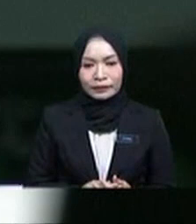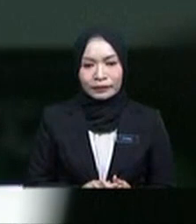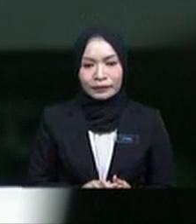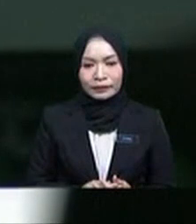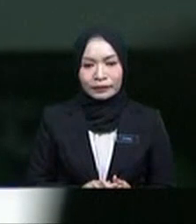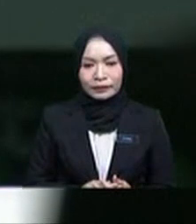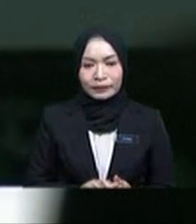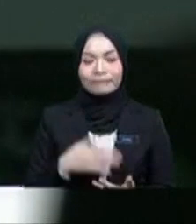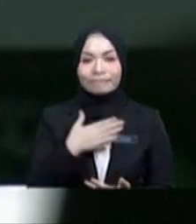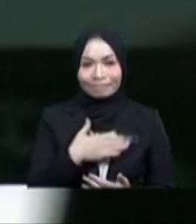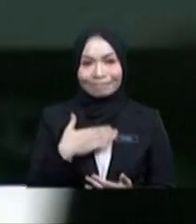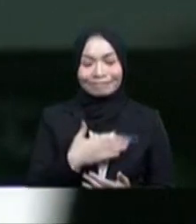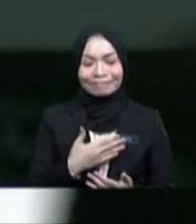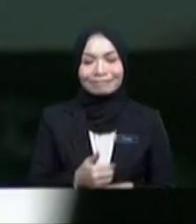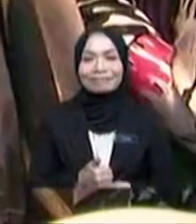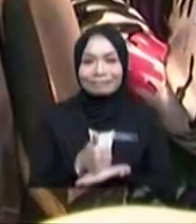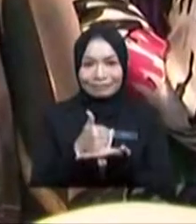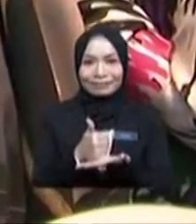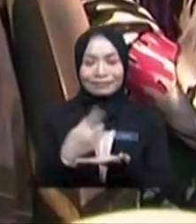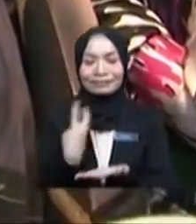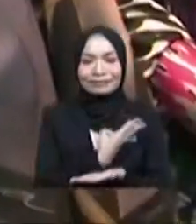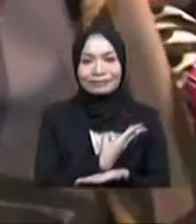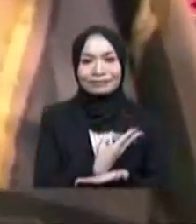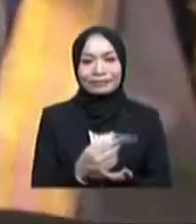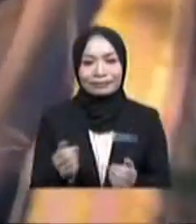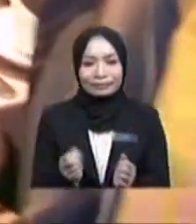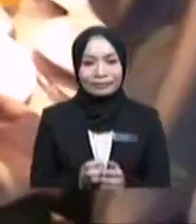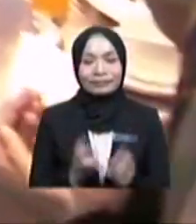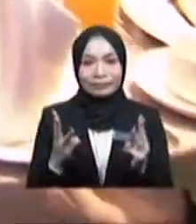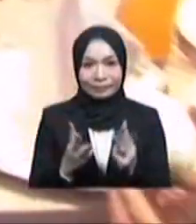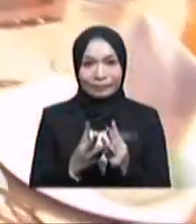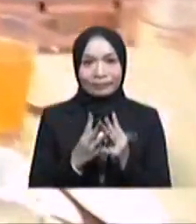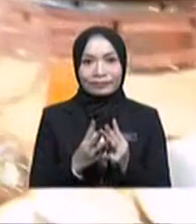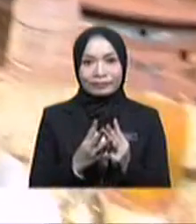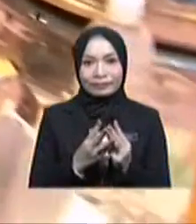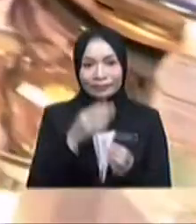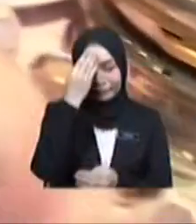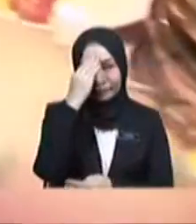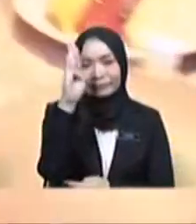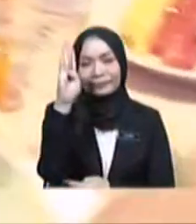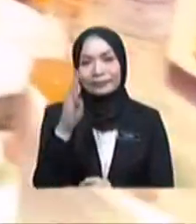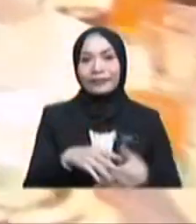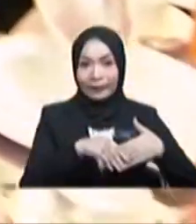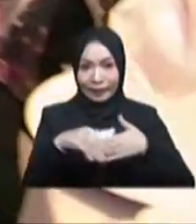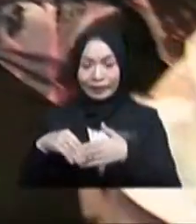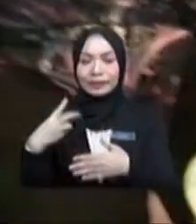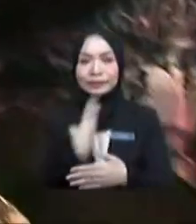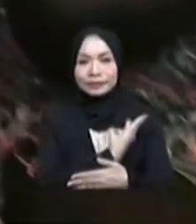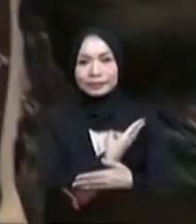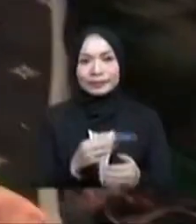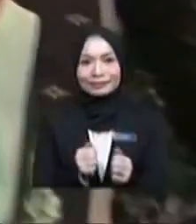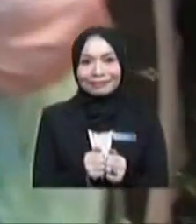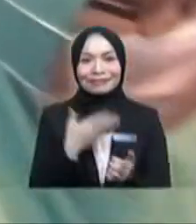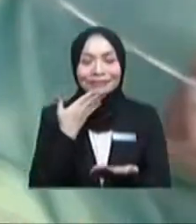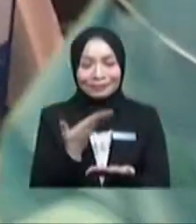Please bless us with your hidayah, inayah and tawfiq. Please guide us to greatness, peace, glory